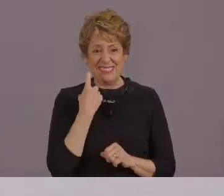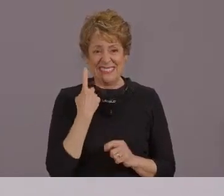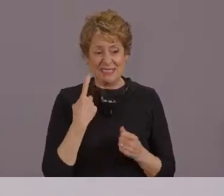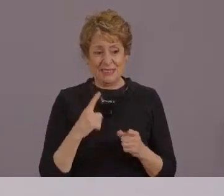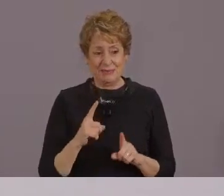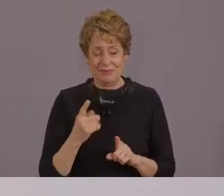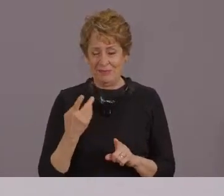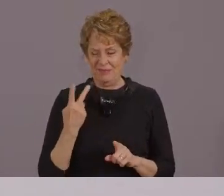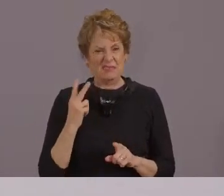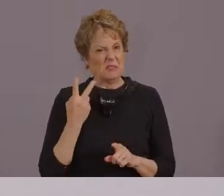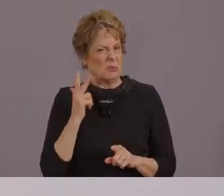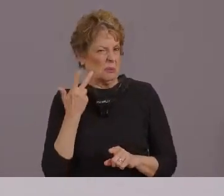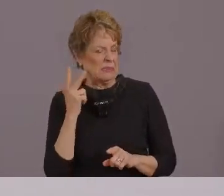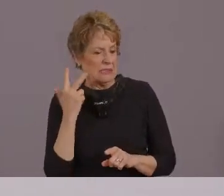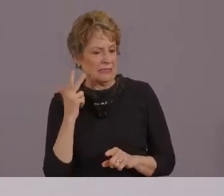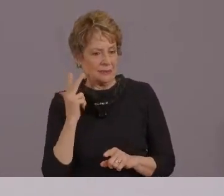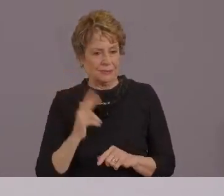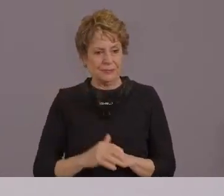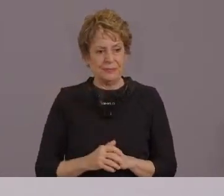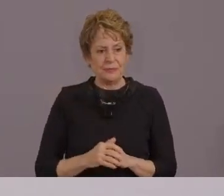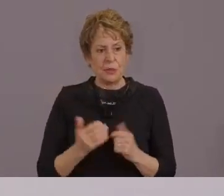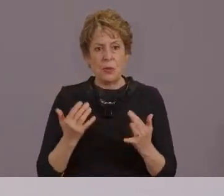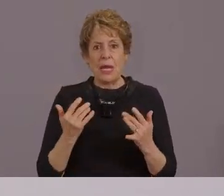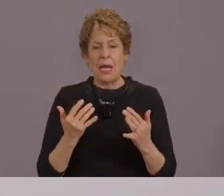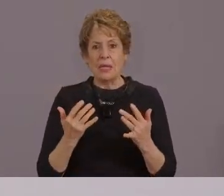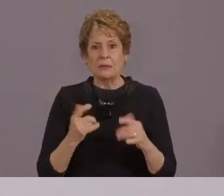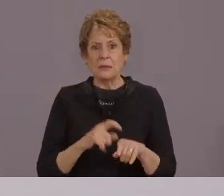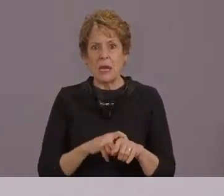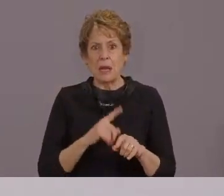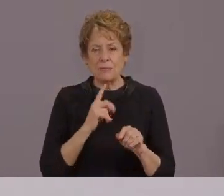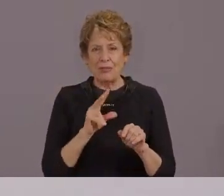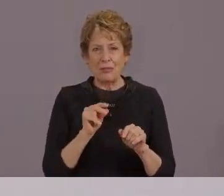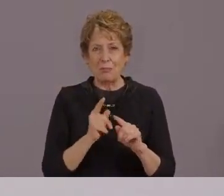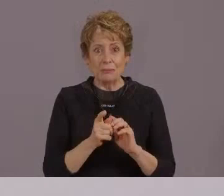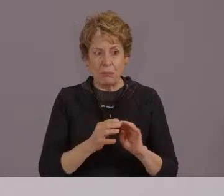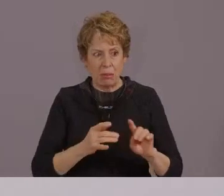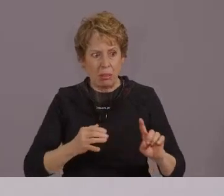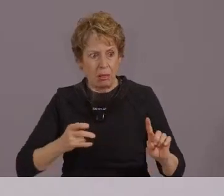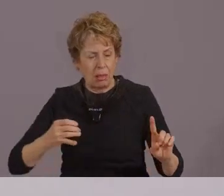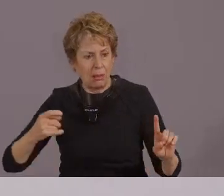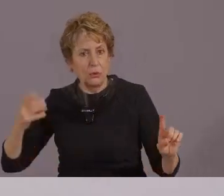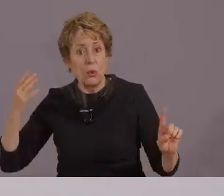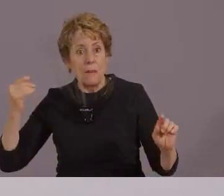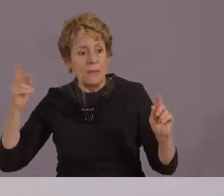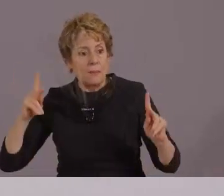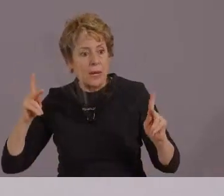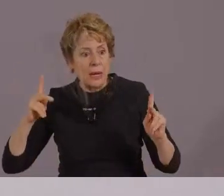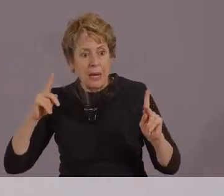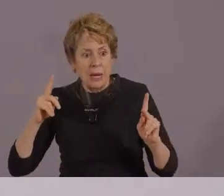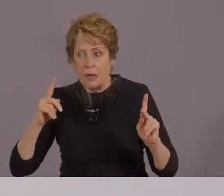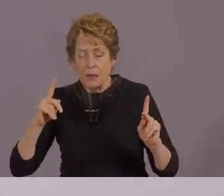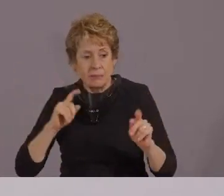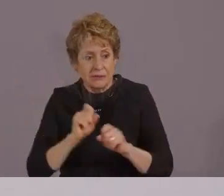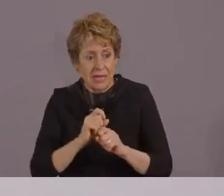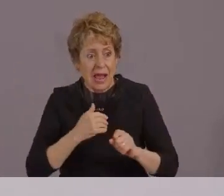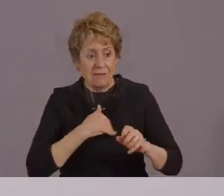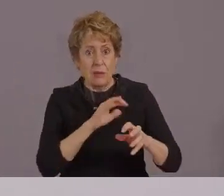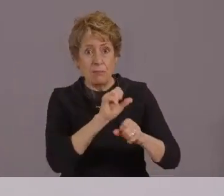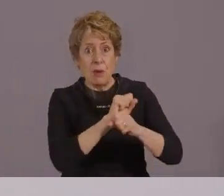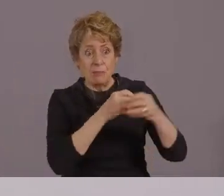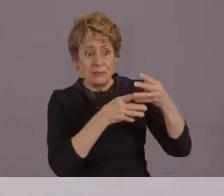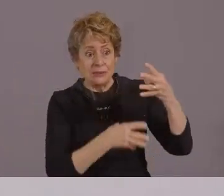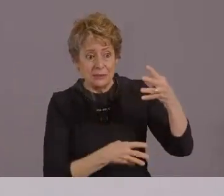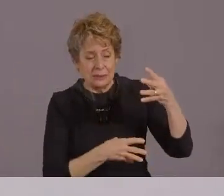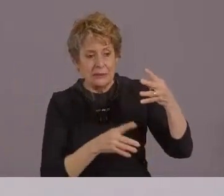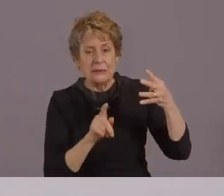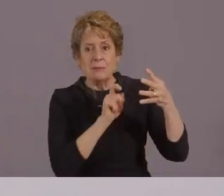did have a number of people who had appointments that decided to all show up at the same time. So we would just encourage, stick as closely to your appointment as you can, but if